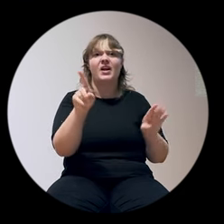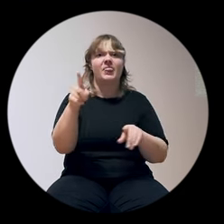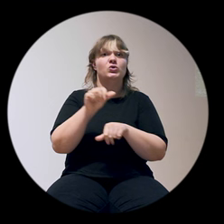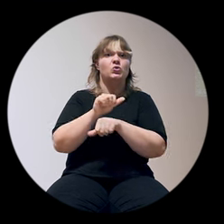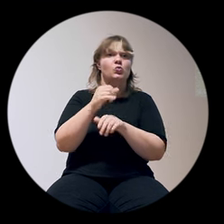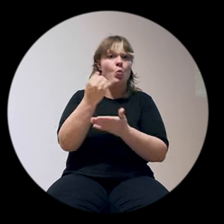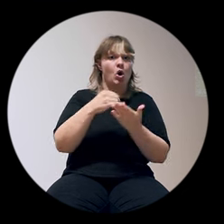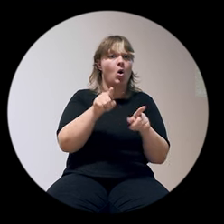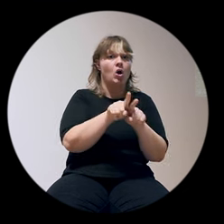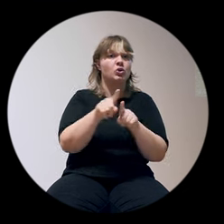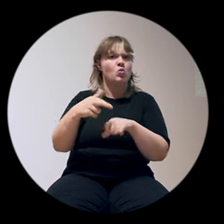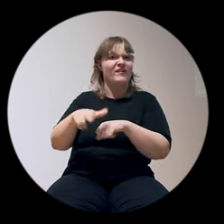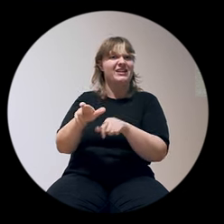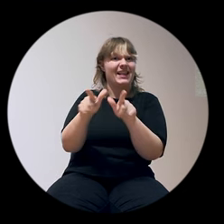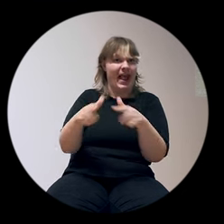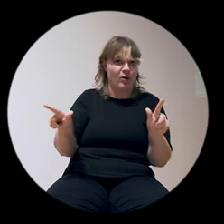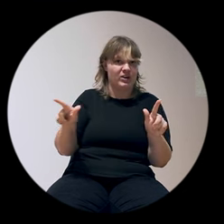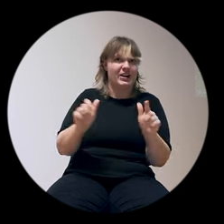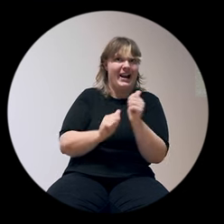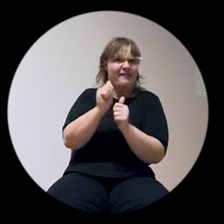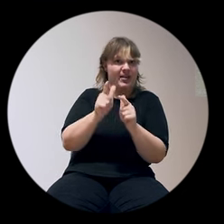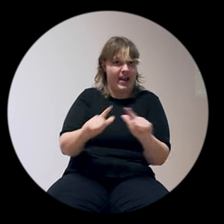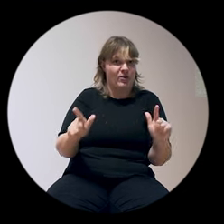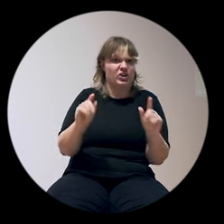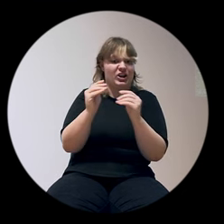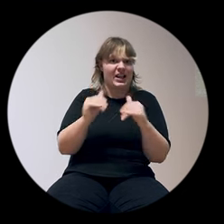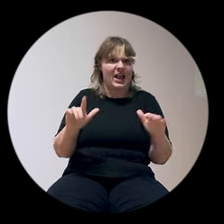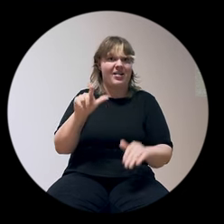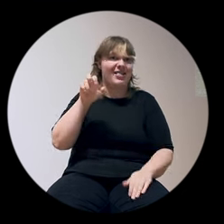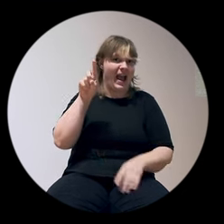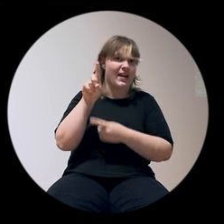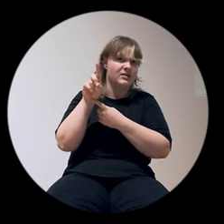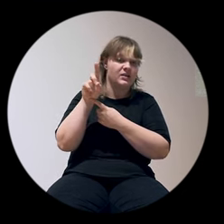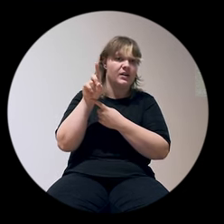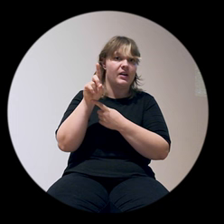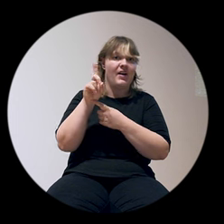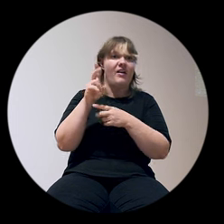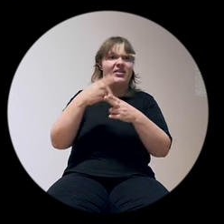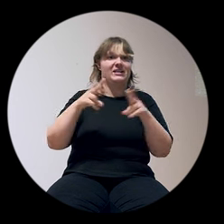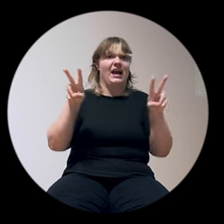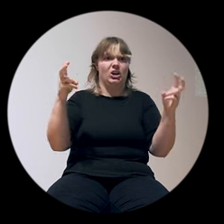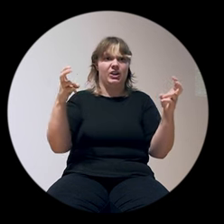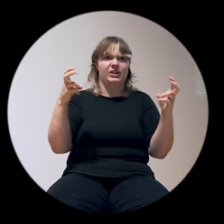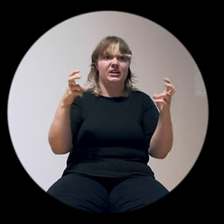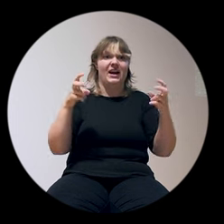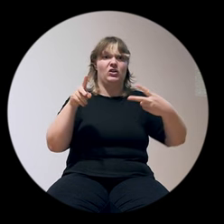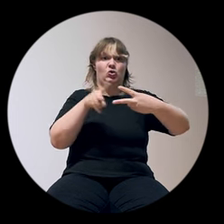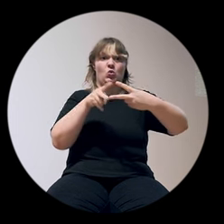language. In every language, there's land. The title purposefully titled in two